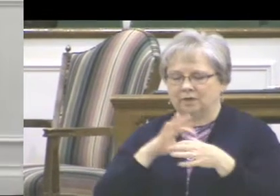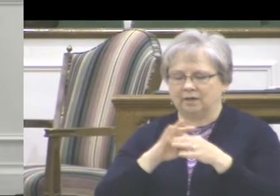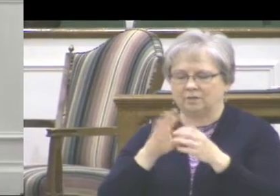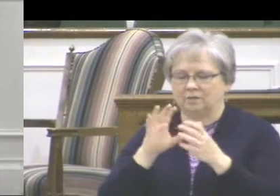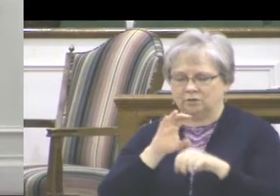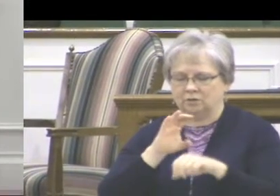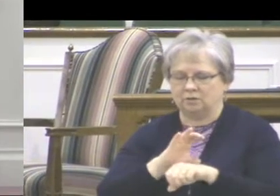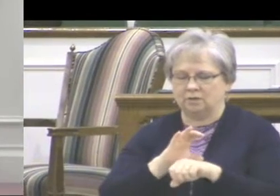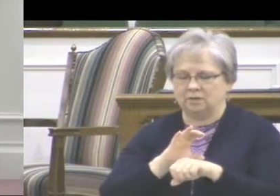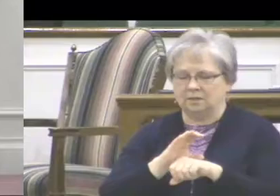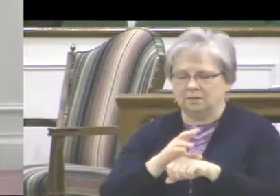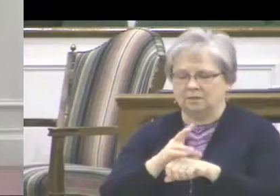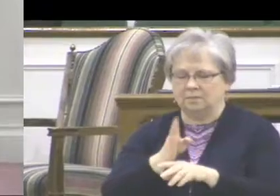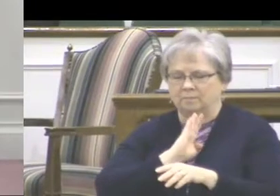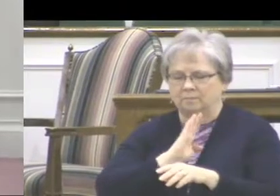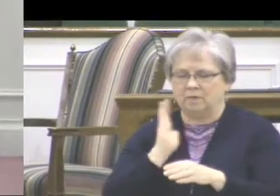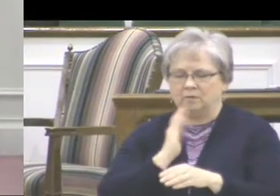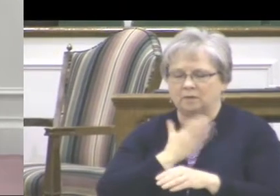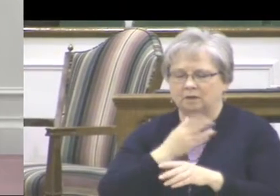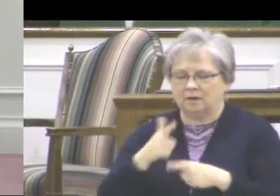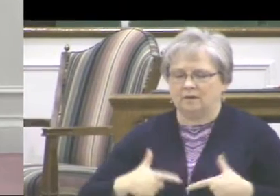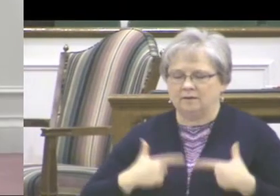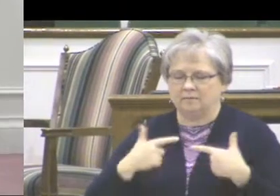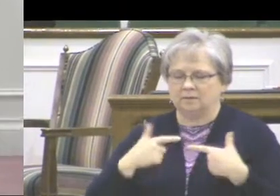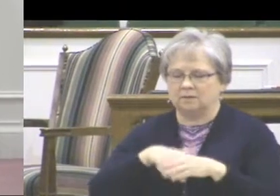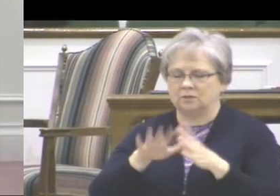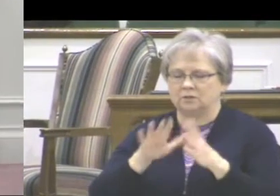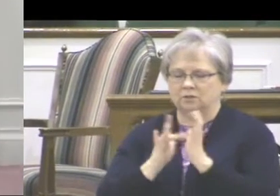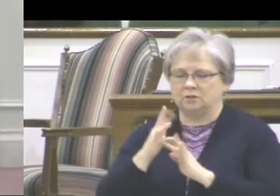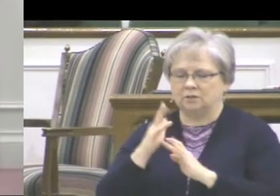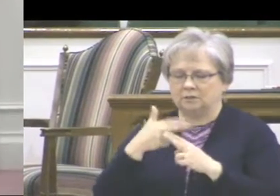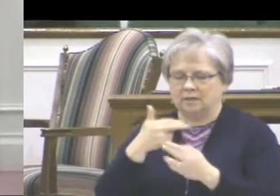and every one of our lives. In God's name we pray.